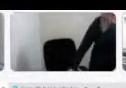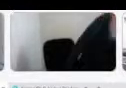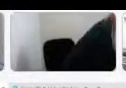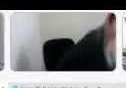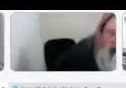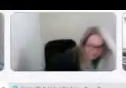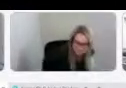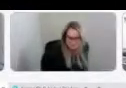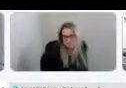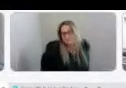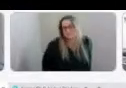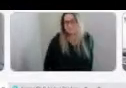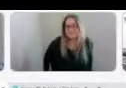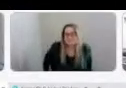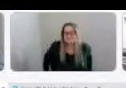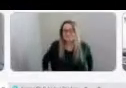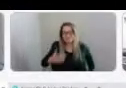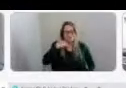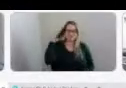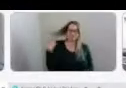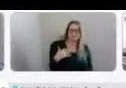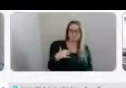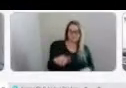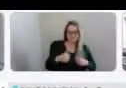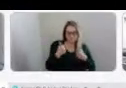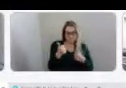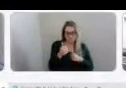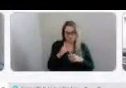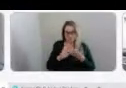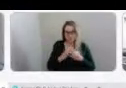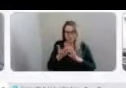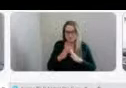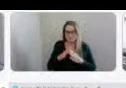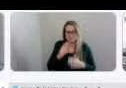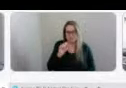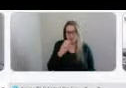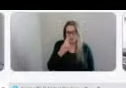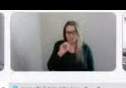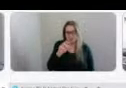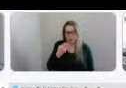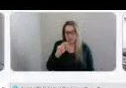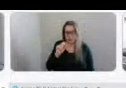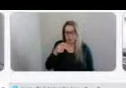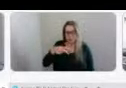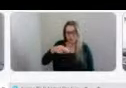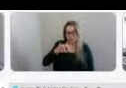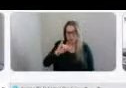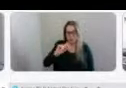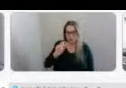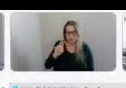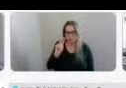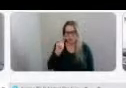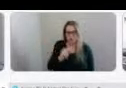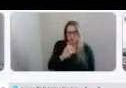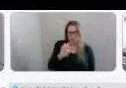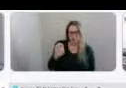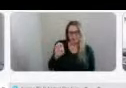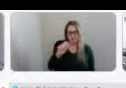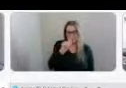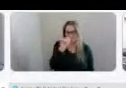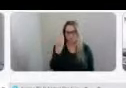julia kendrick conway and i reside in the community of sabino springs on the northeast side of tucson and the